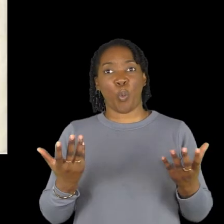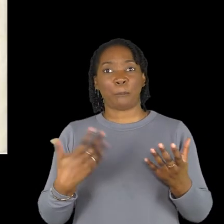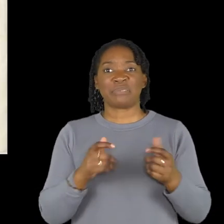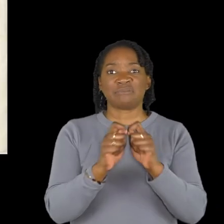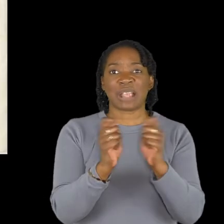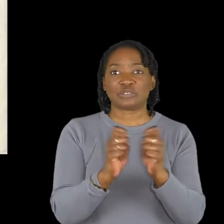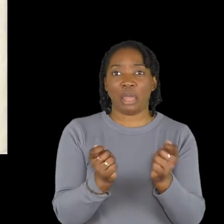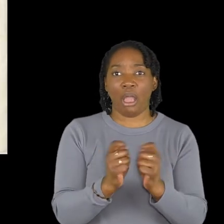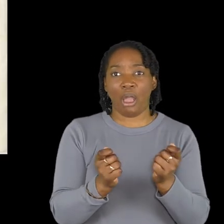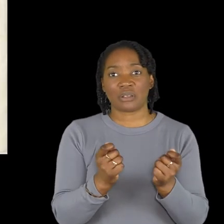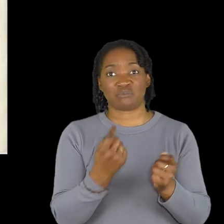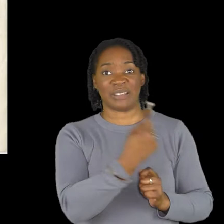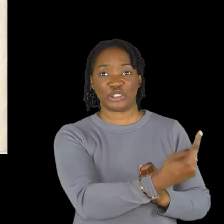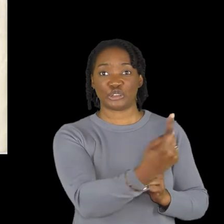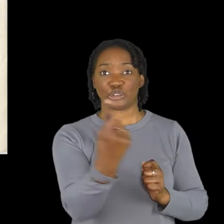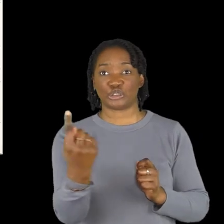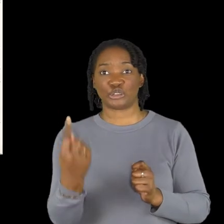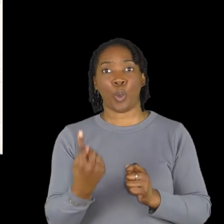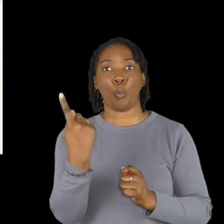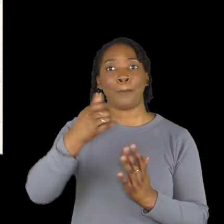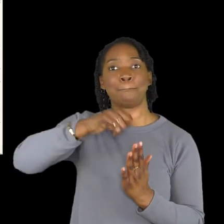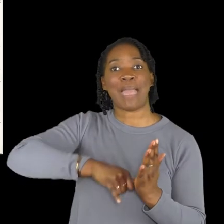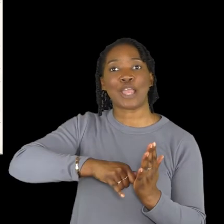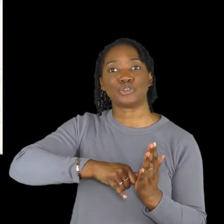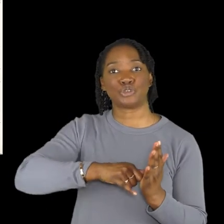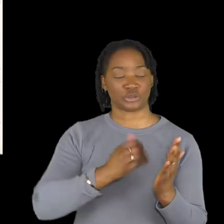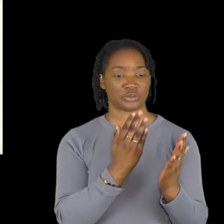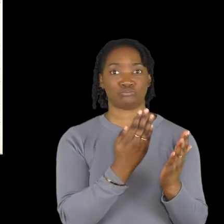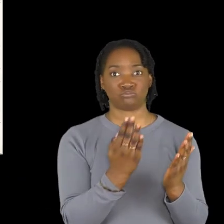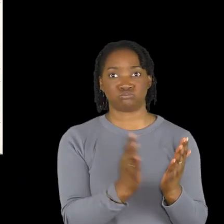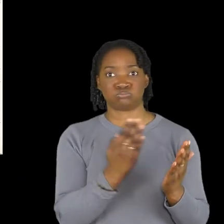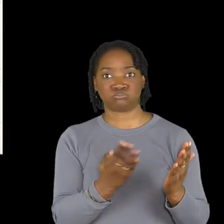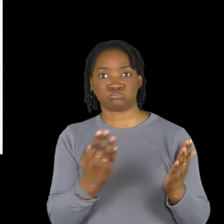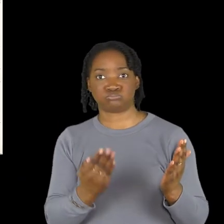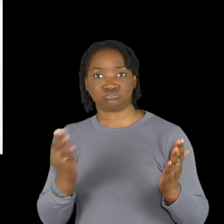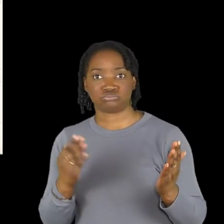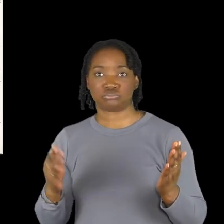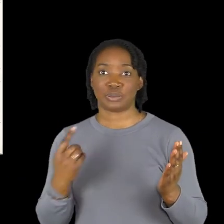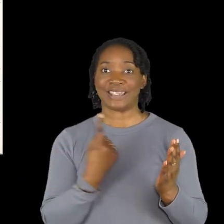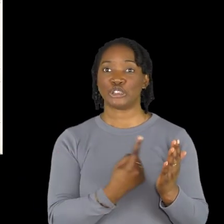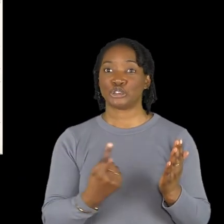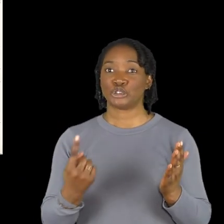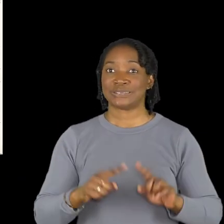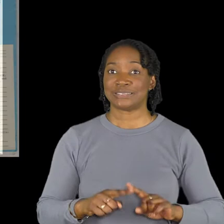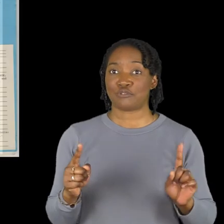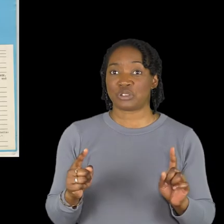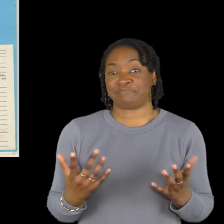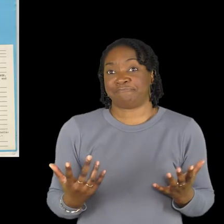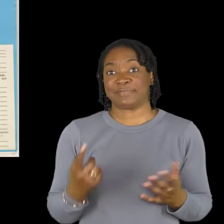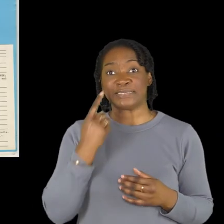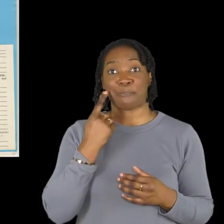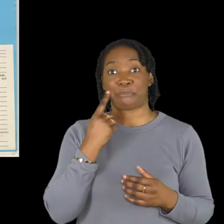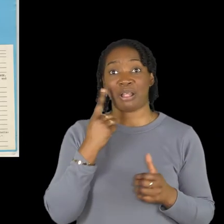when we did a catalog, everybody did a page. Every page is different. All it had to be was